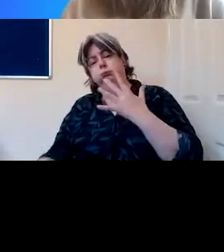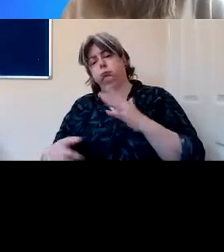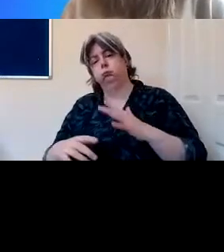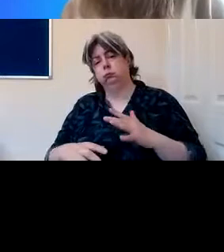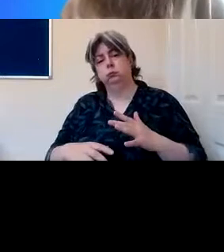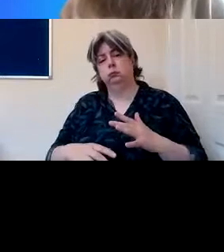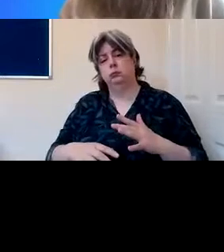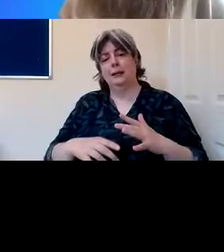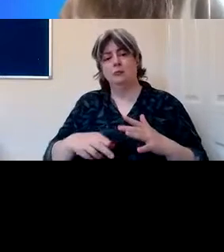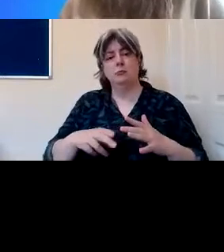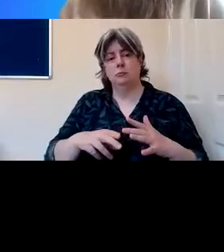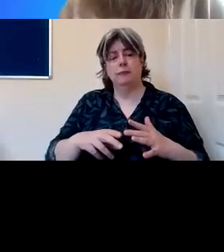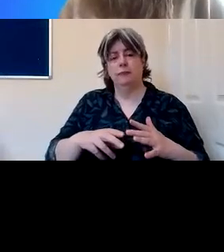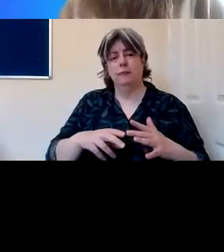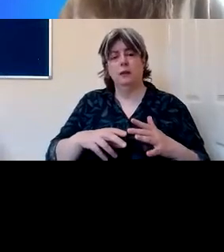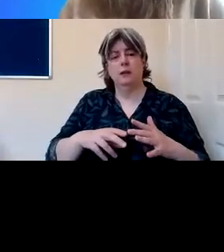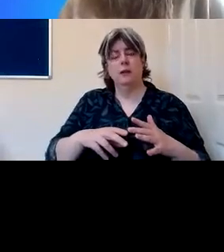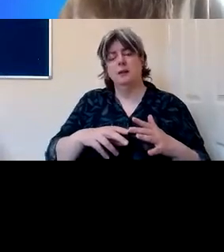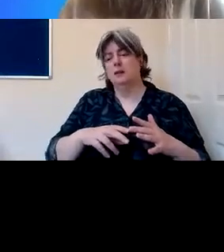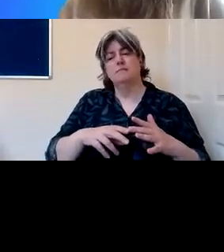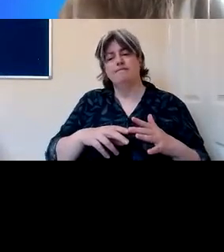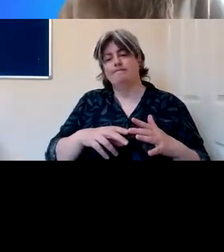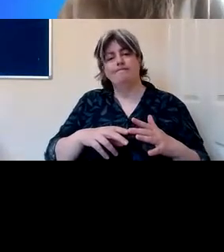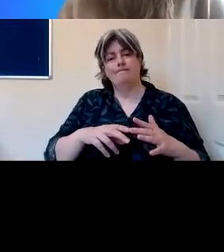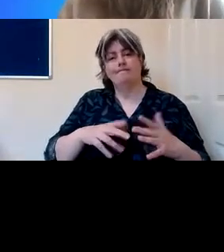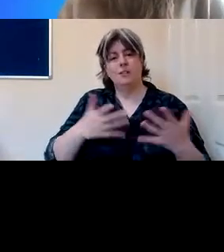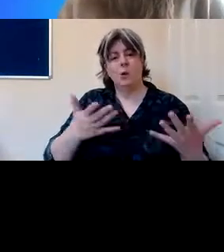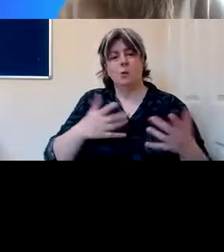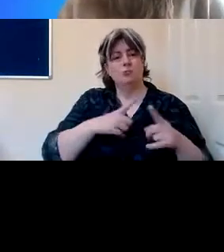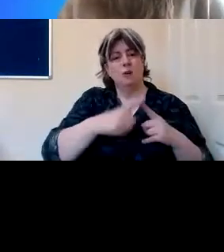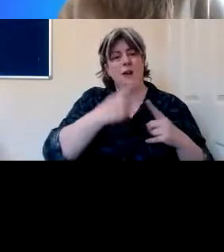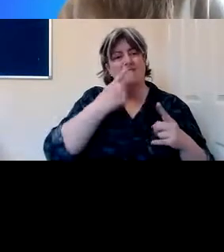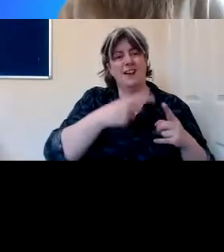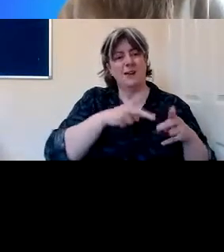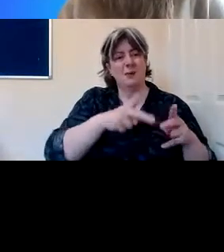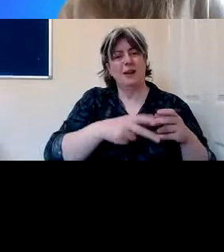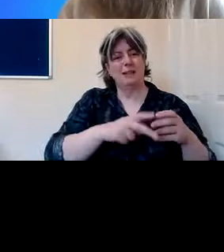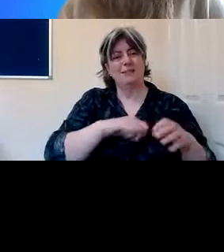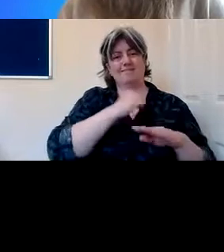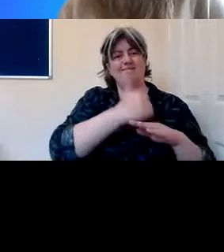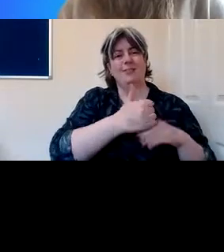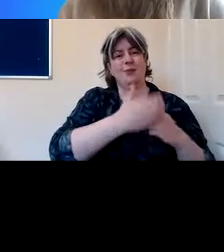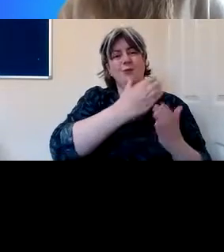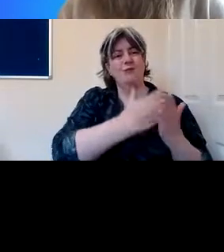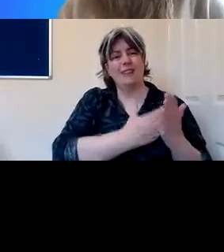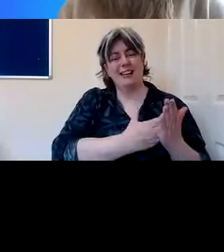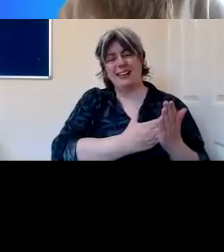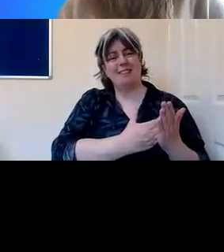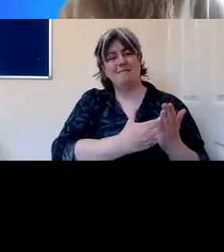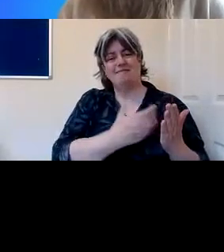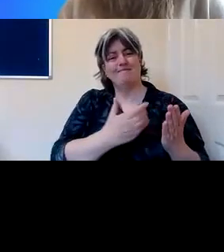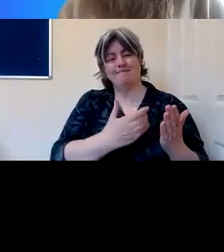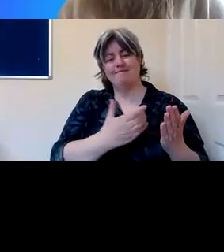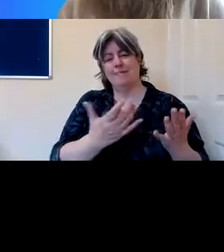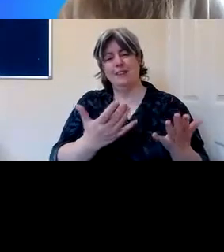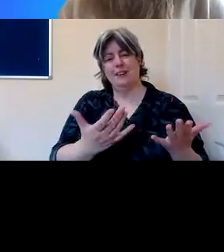trying or finding ways to implement the new curriculum. And it's about parity with all schools as well, where we've seen, like,